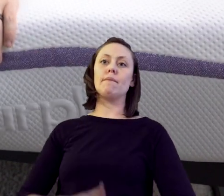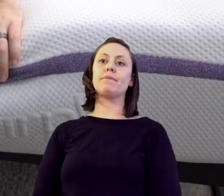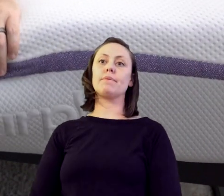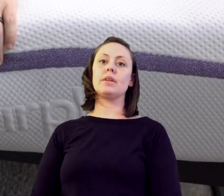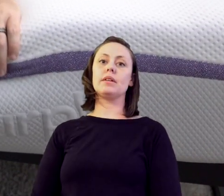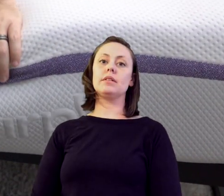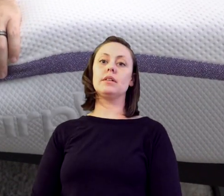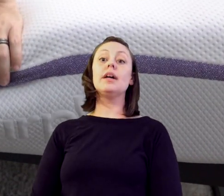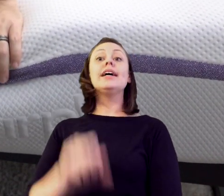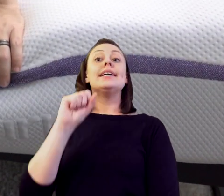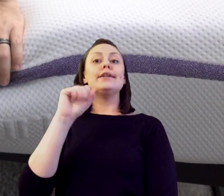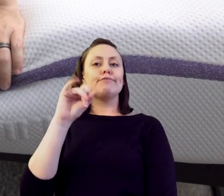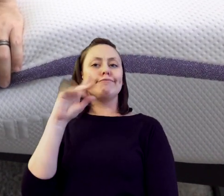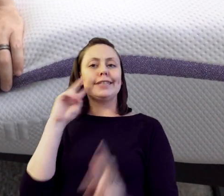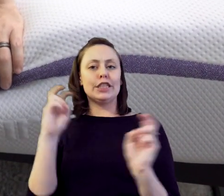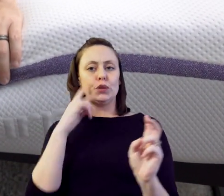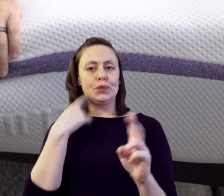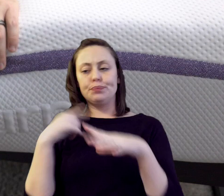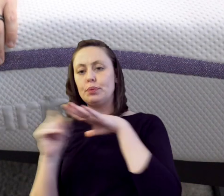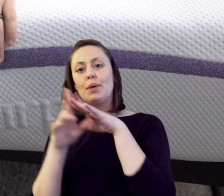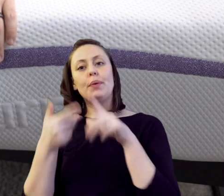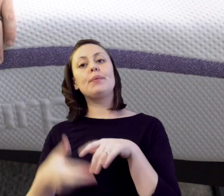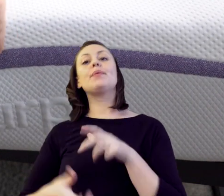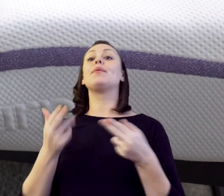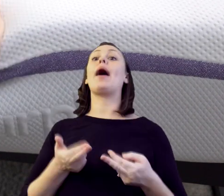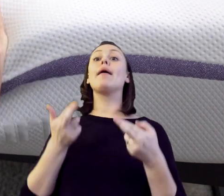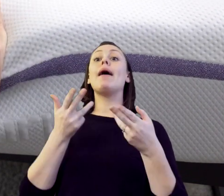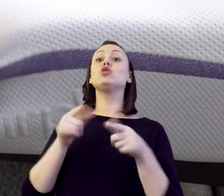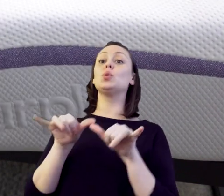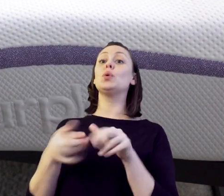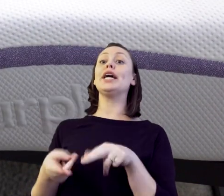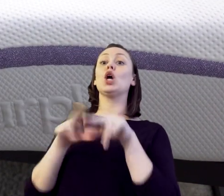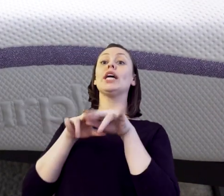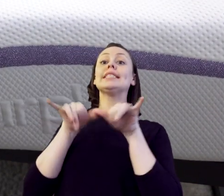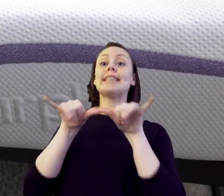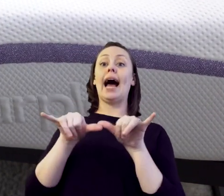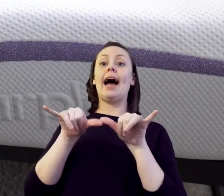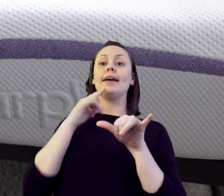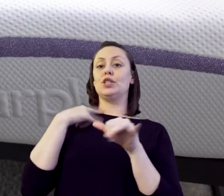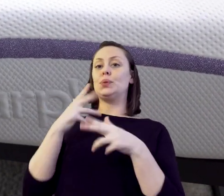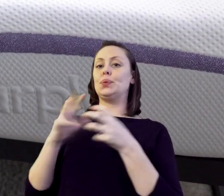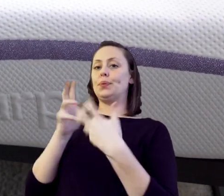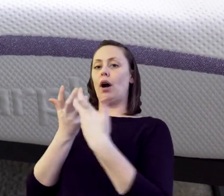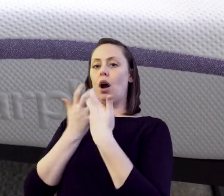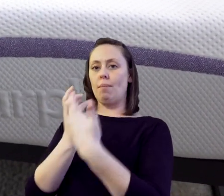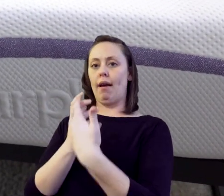If this is an issue for you, we would recommend going up a mattress size to accommodate.